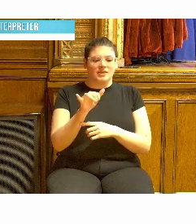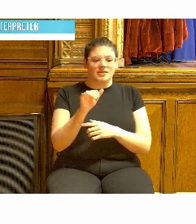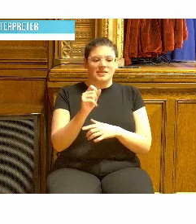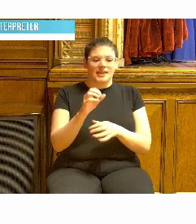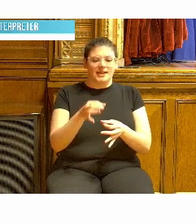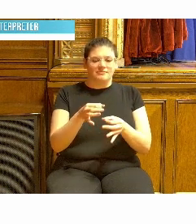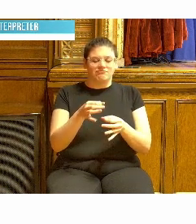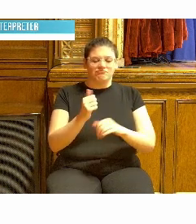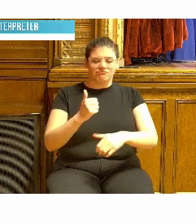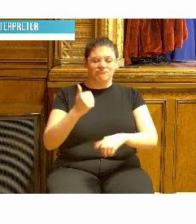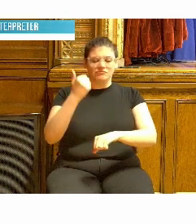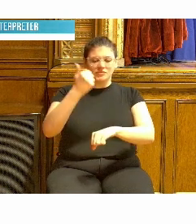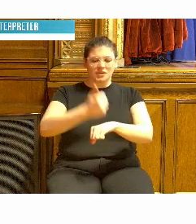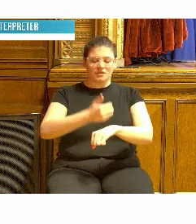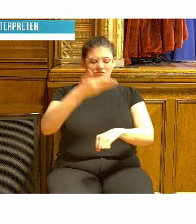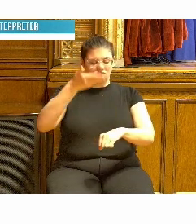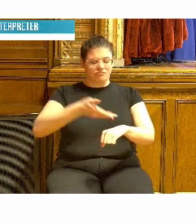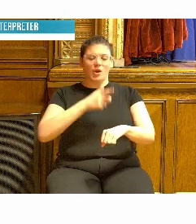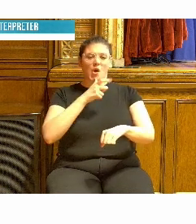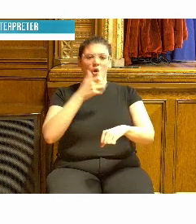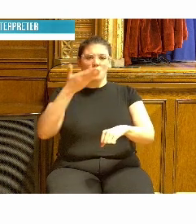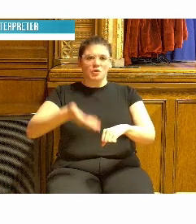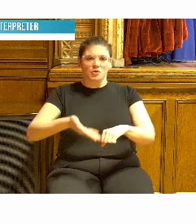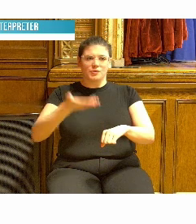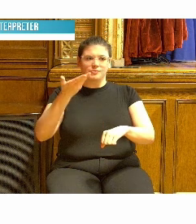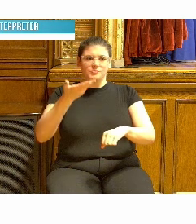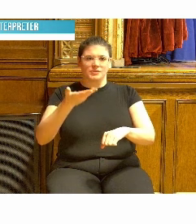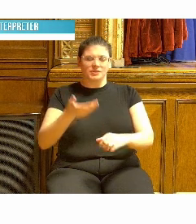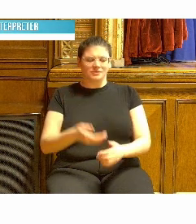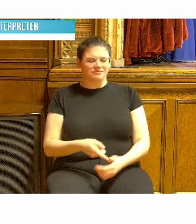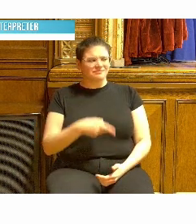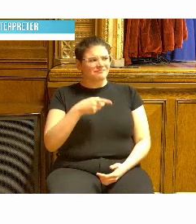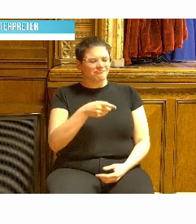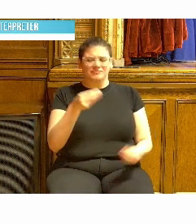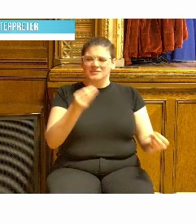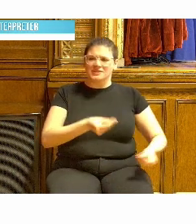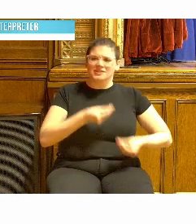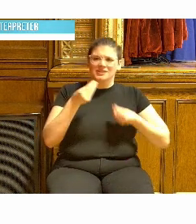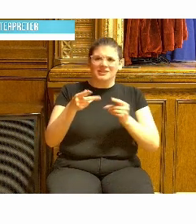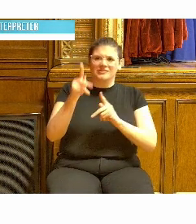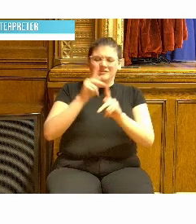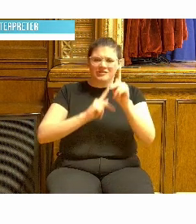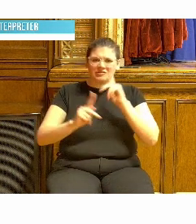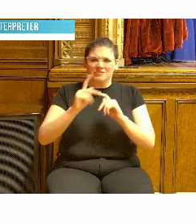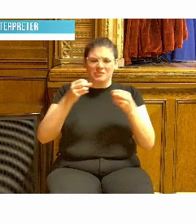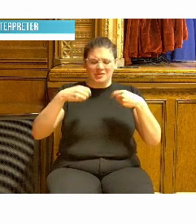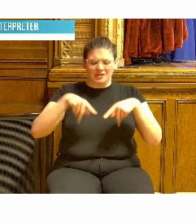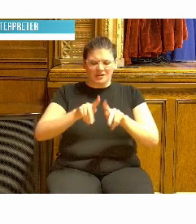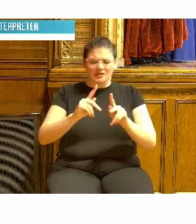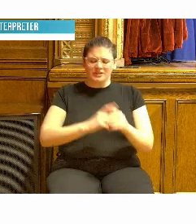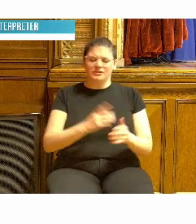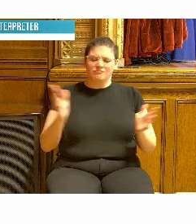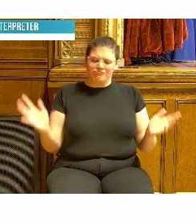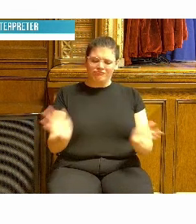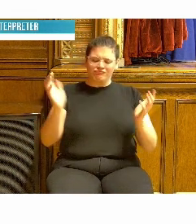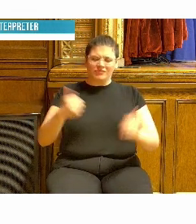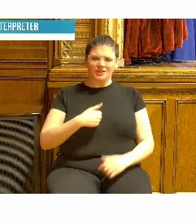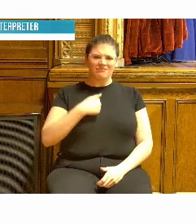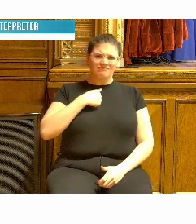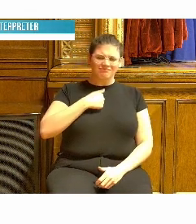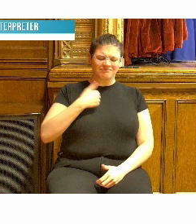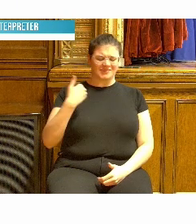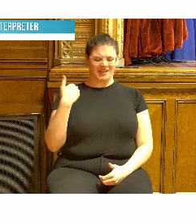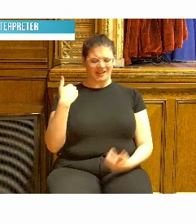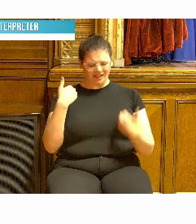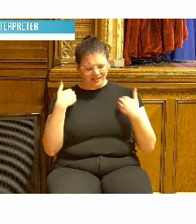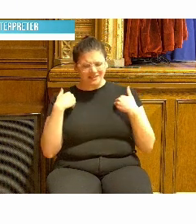you'll be. Give people an opportunity to raise themselves up and to have an